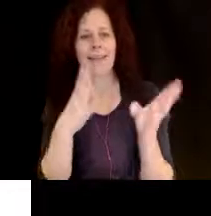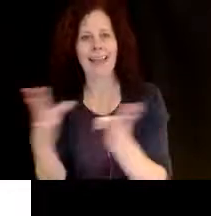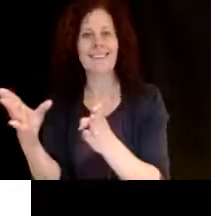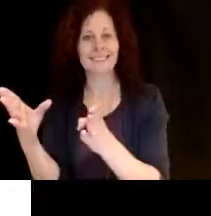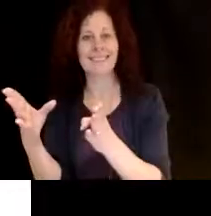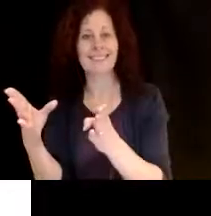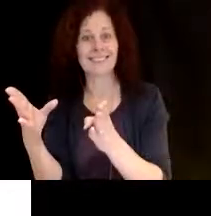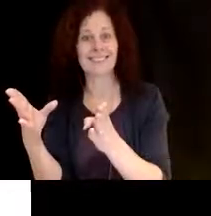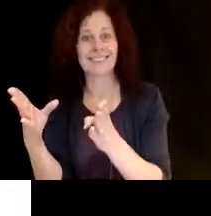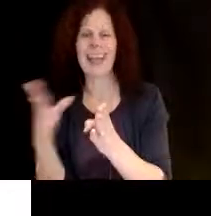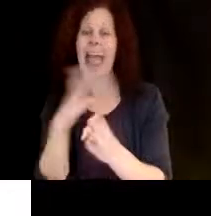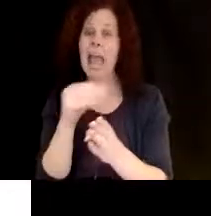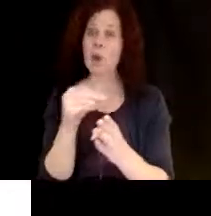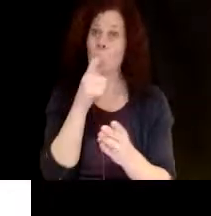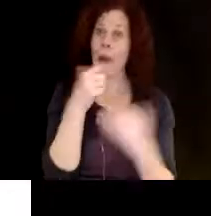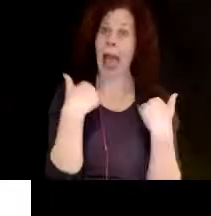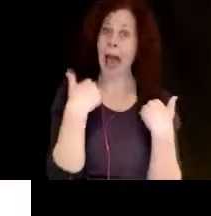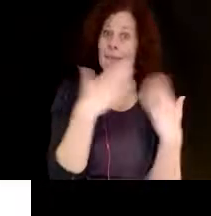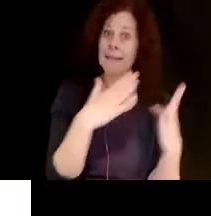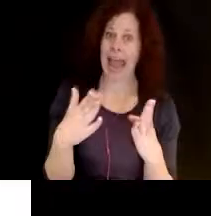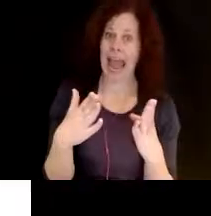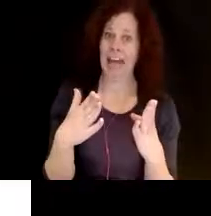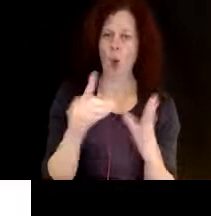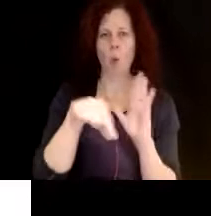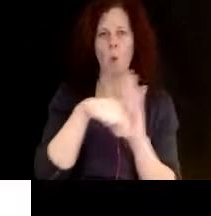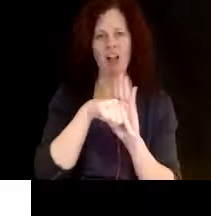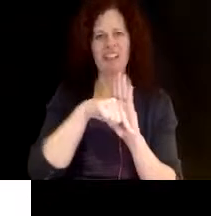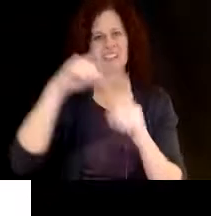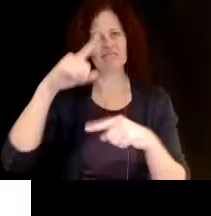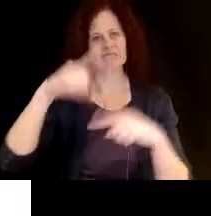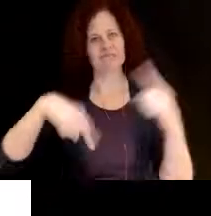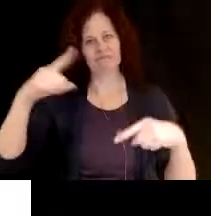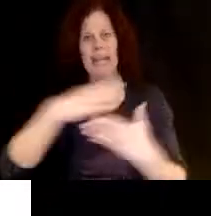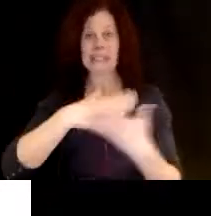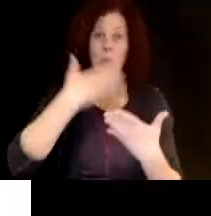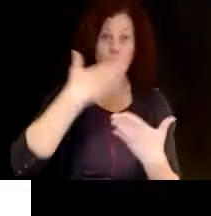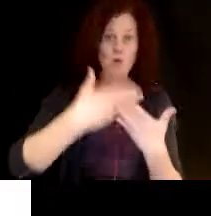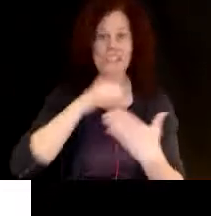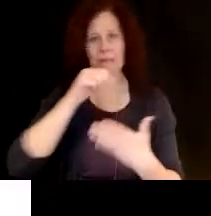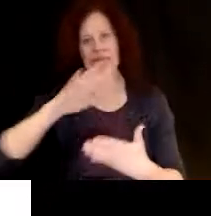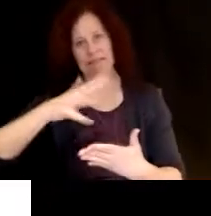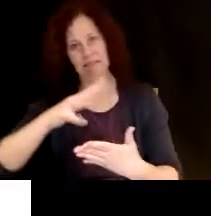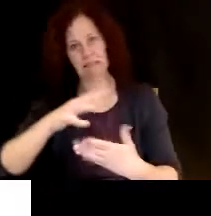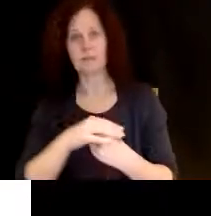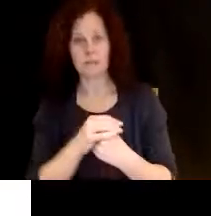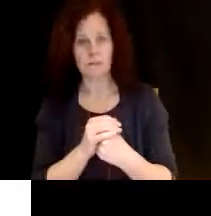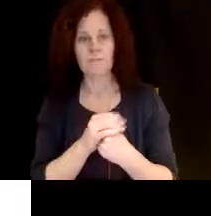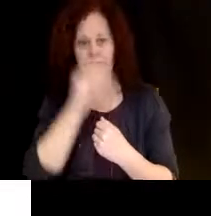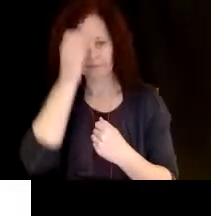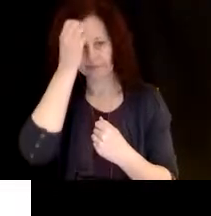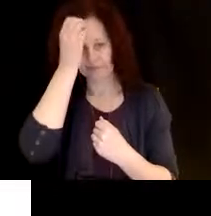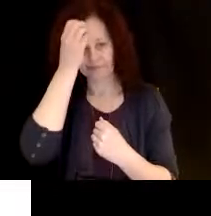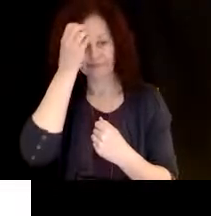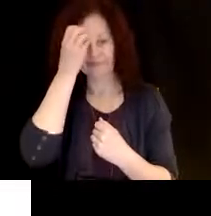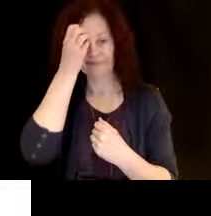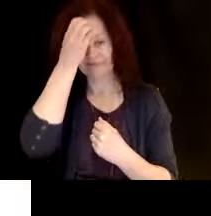quality. Fewer than half of the plans provide public input opportunities, and fewer than half outline a schedule